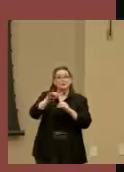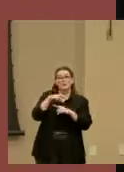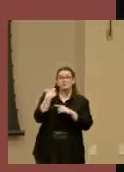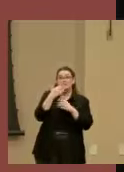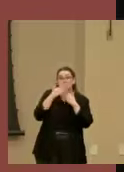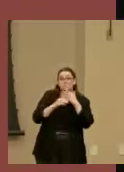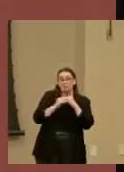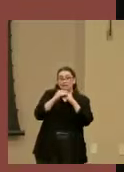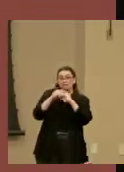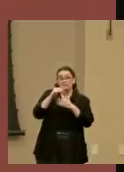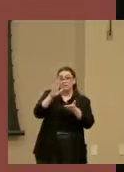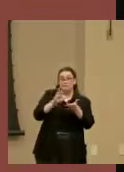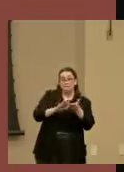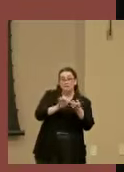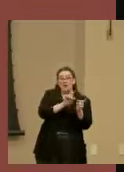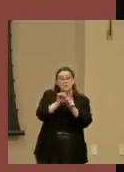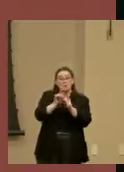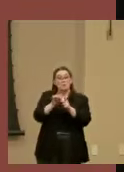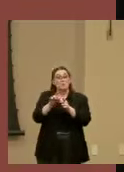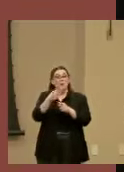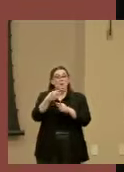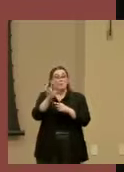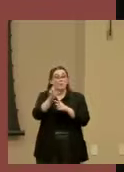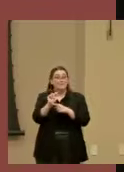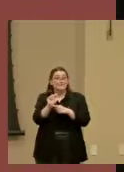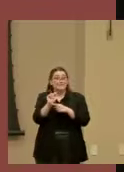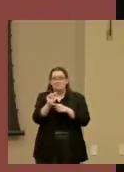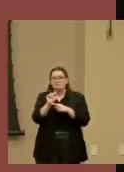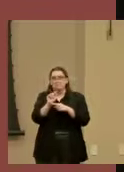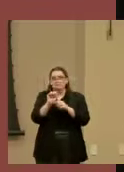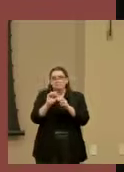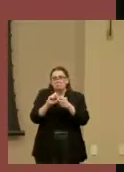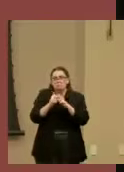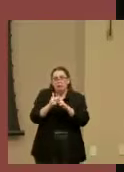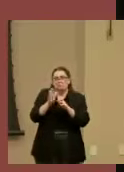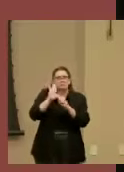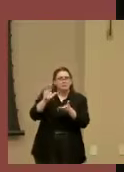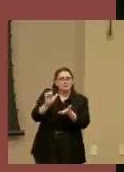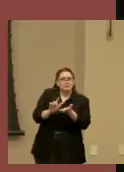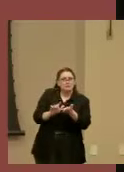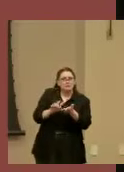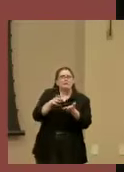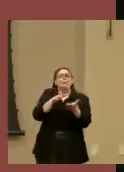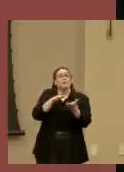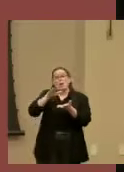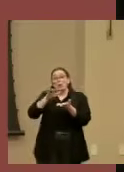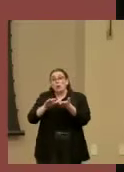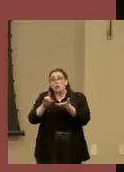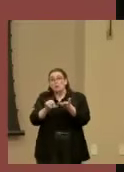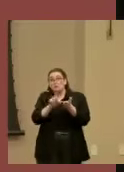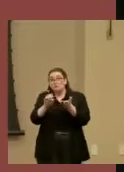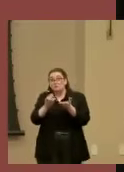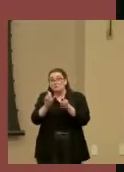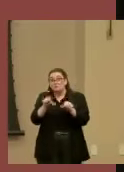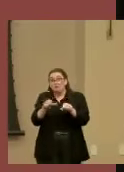And there's no other contraindications for hormone replacement therapy. And we recommend the lowest dose possible. And we think